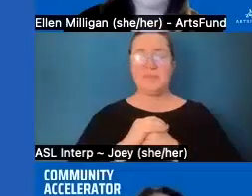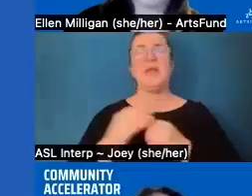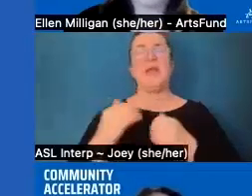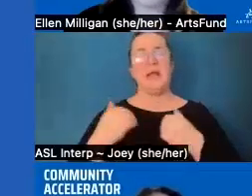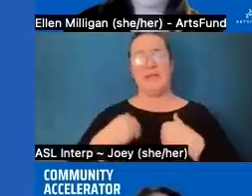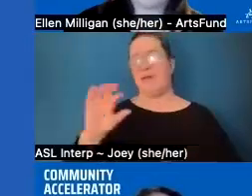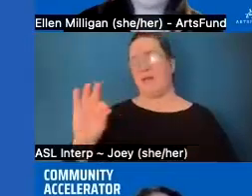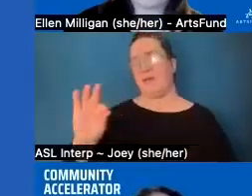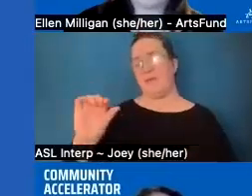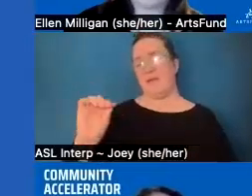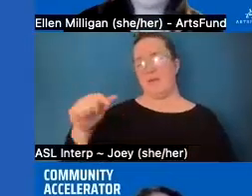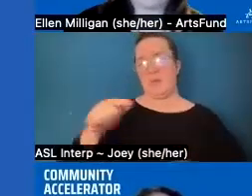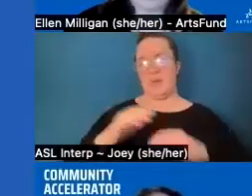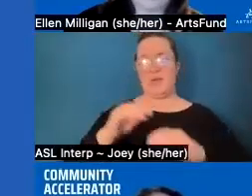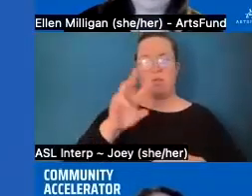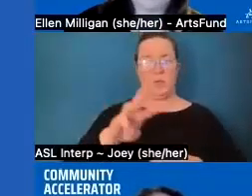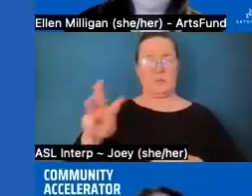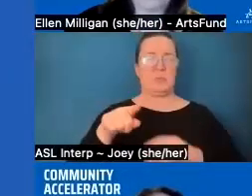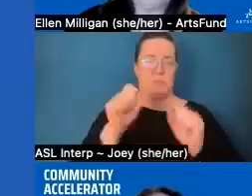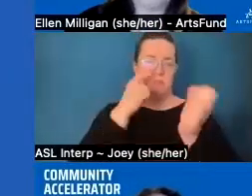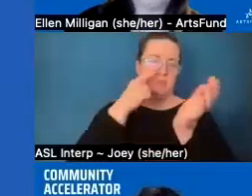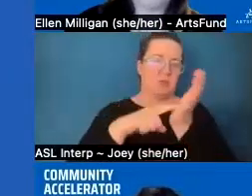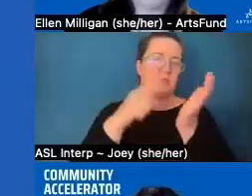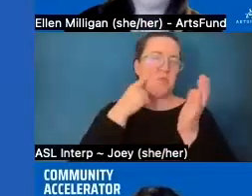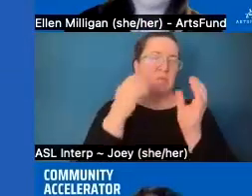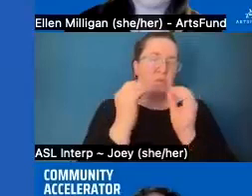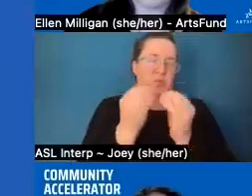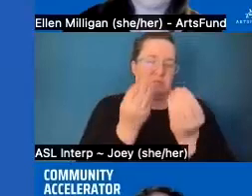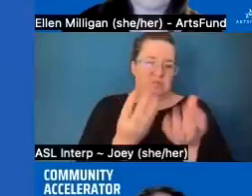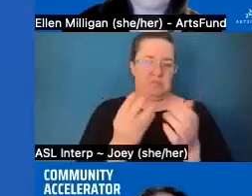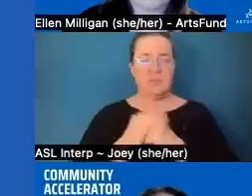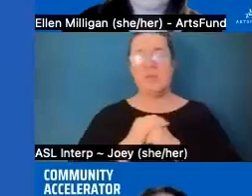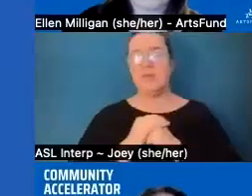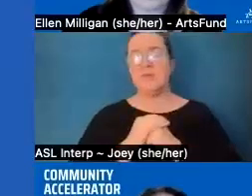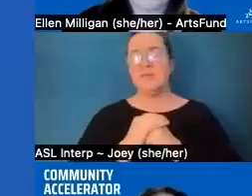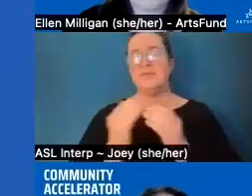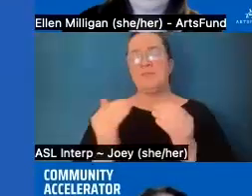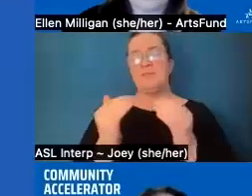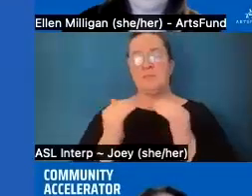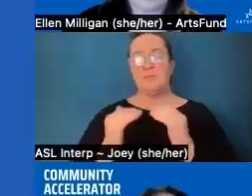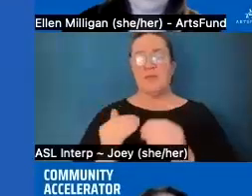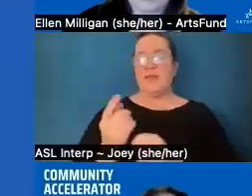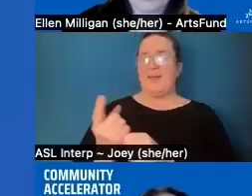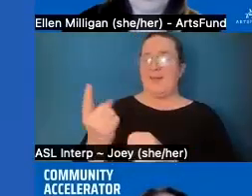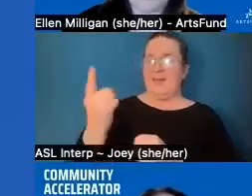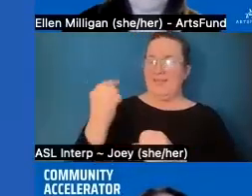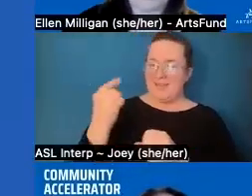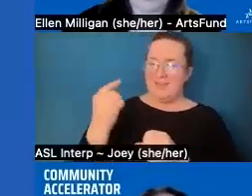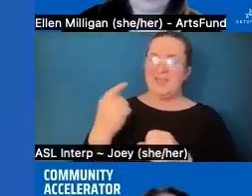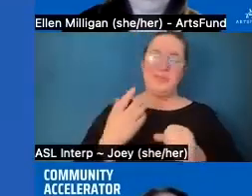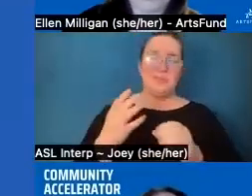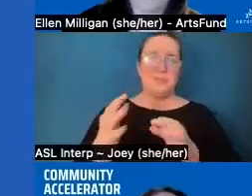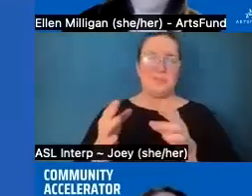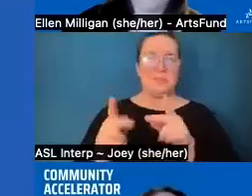of the questions we received about eligibility were about how we were defining arts and cultural organizations. So I'd like to take just a couple minutes to speak to